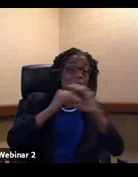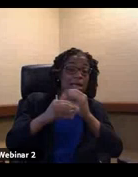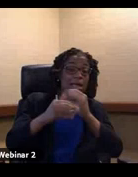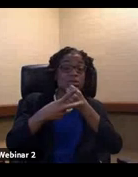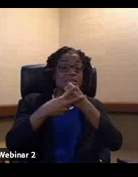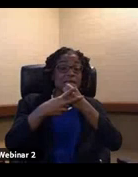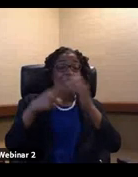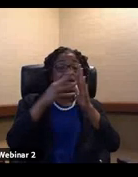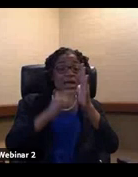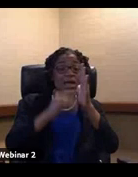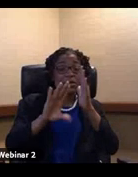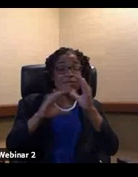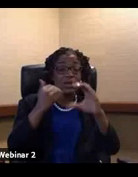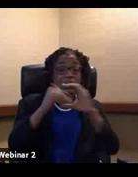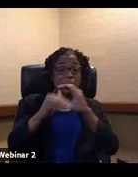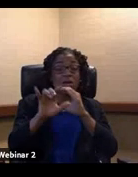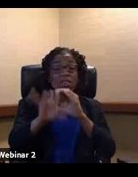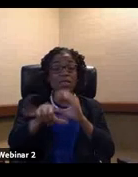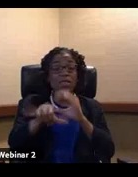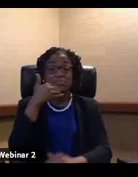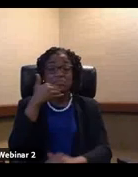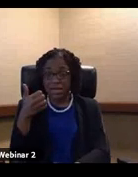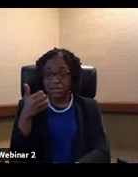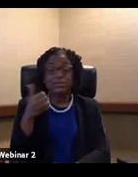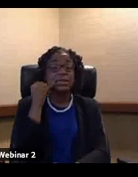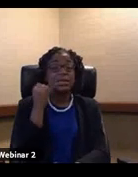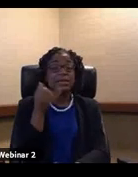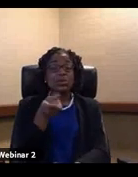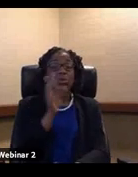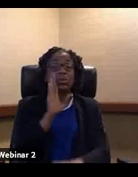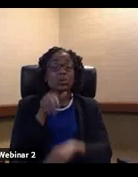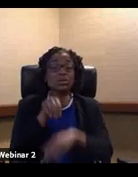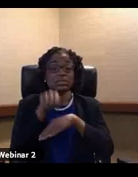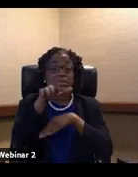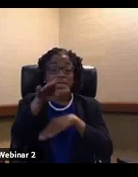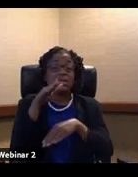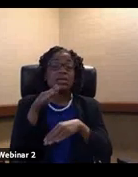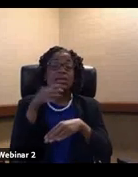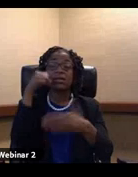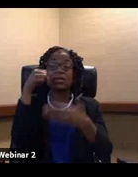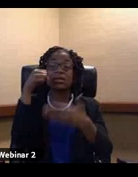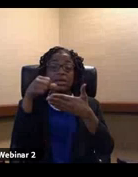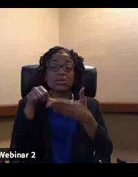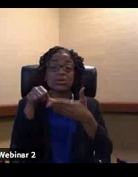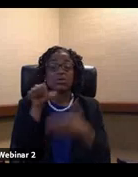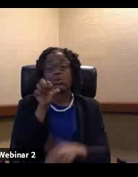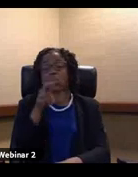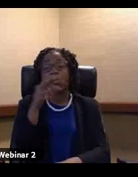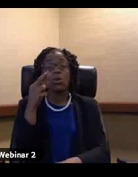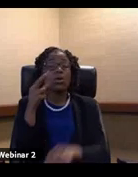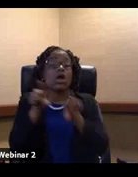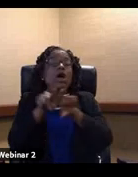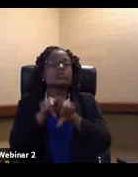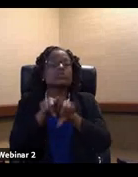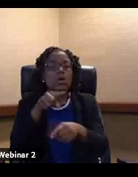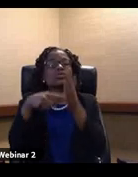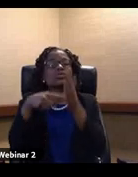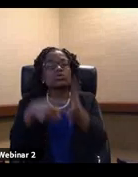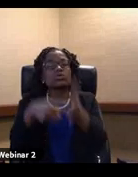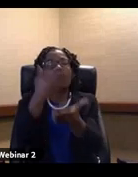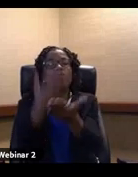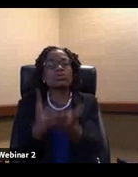copy of the email. That's probably the best bet. If you are going to send them a letter, also show